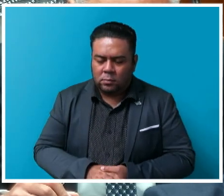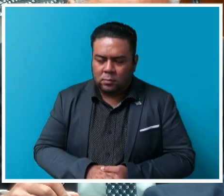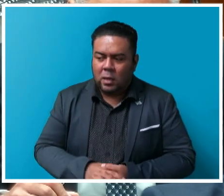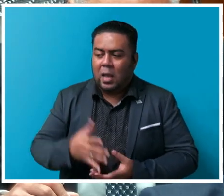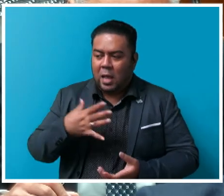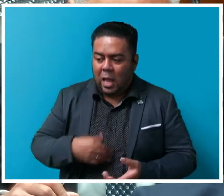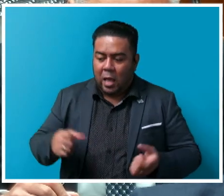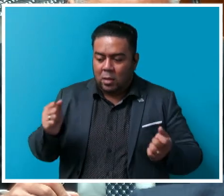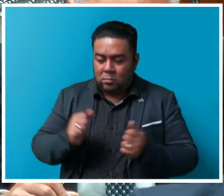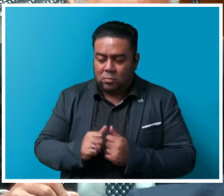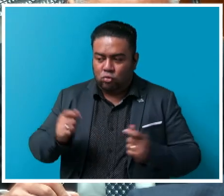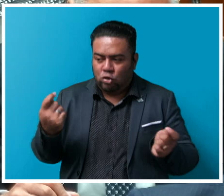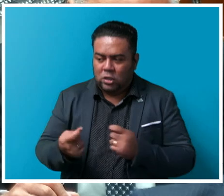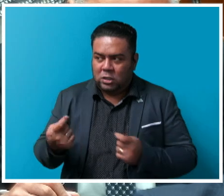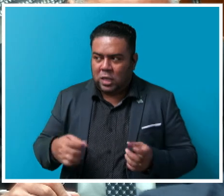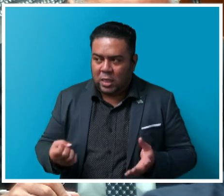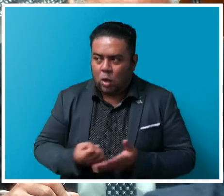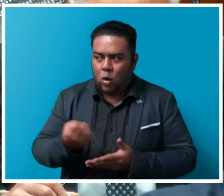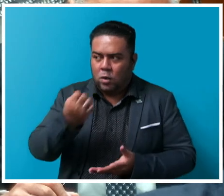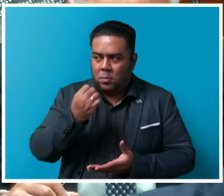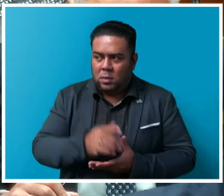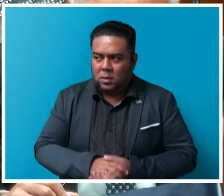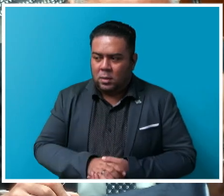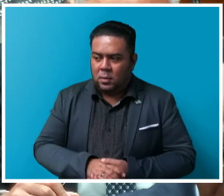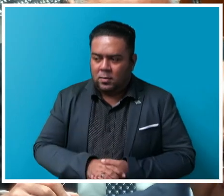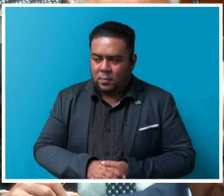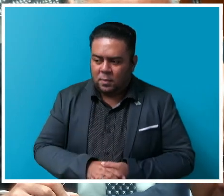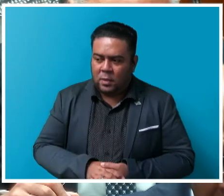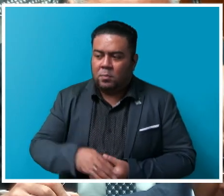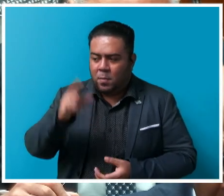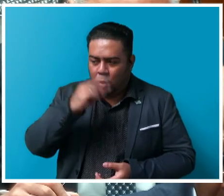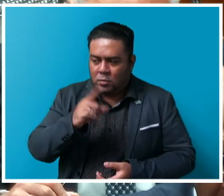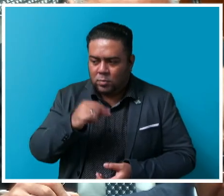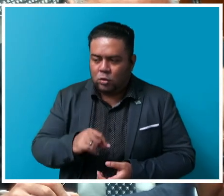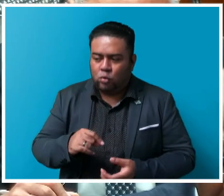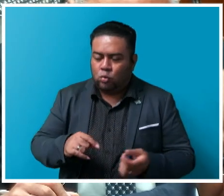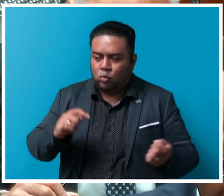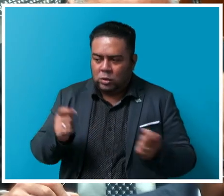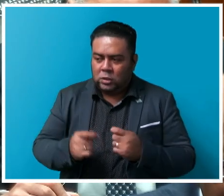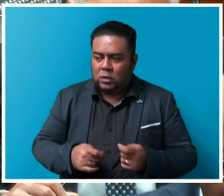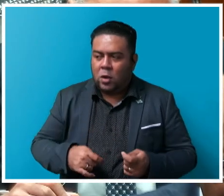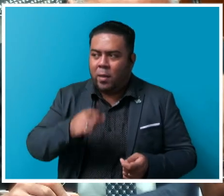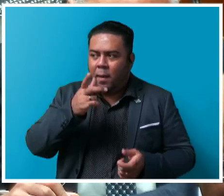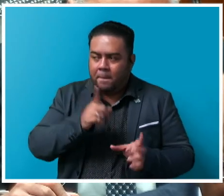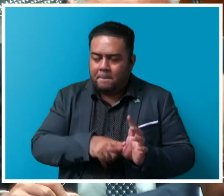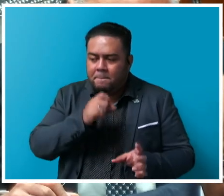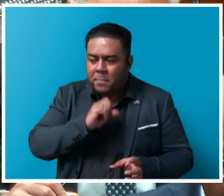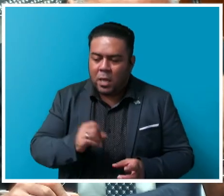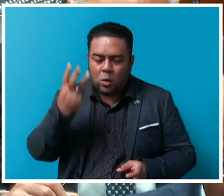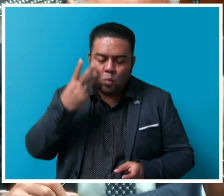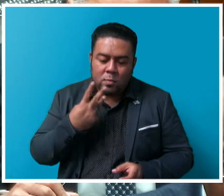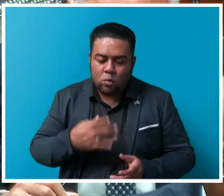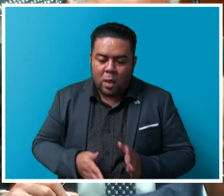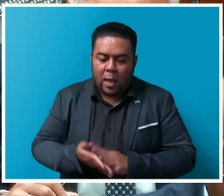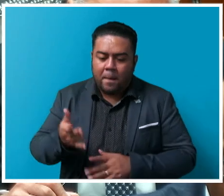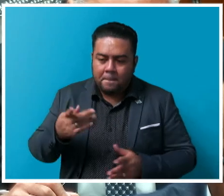game changers in the economy. It will be possible to transition our young men and women to higher paid